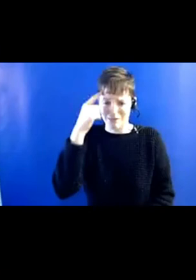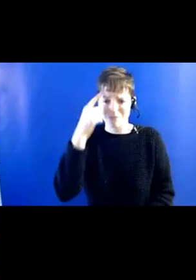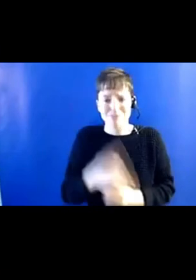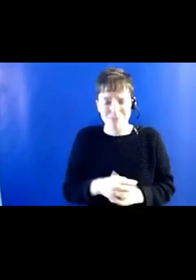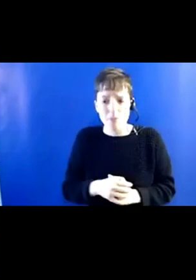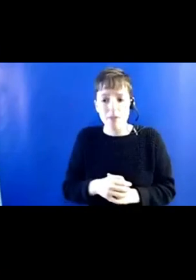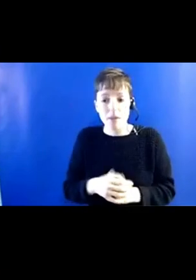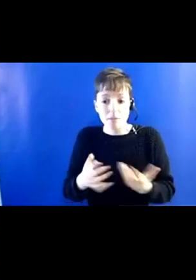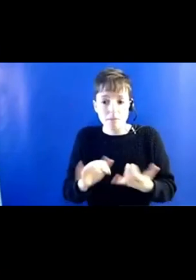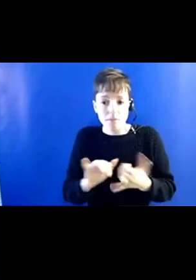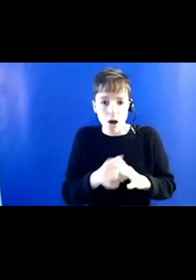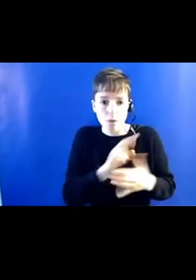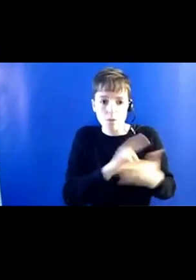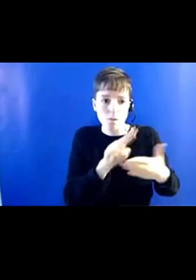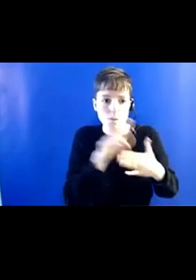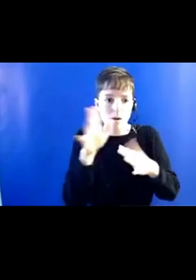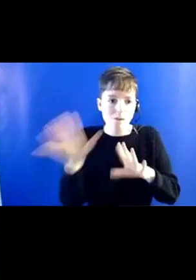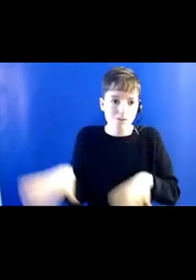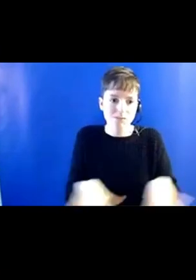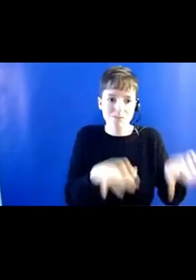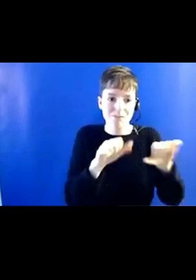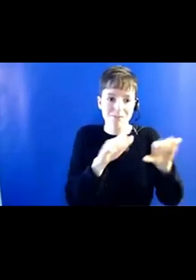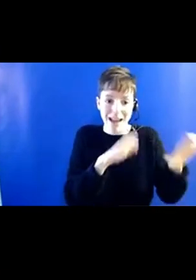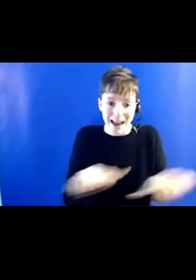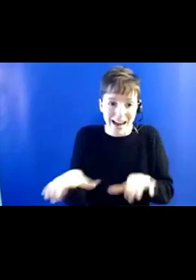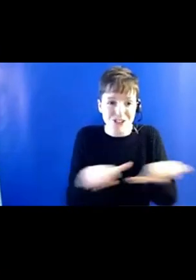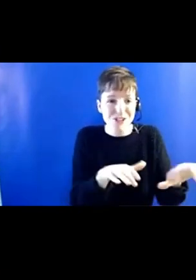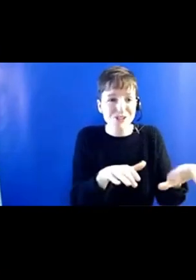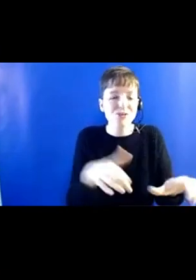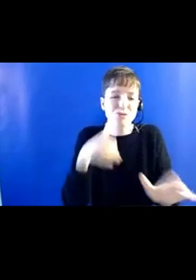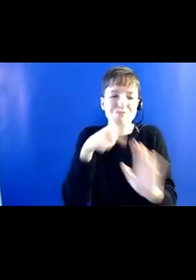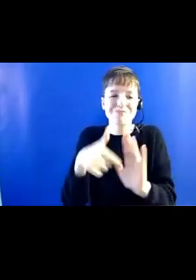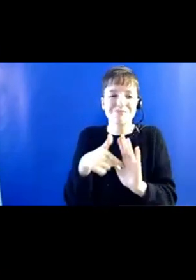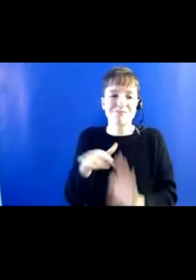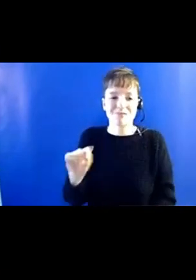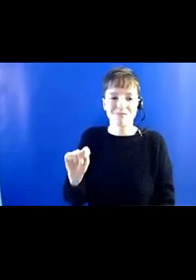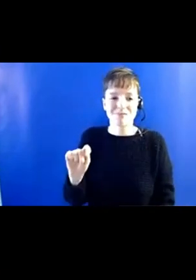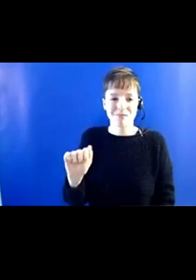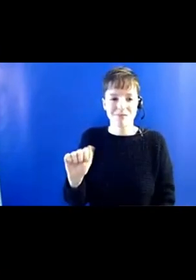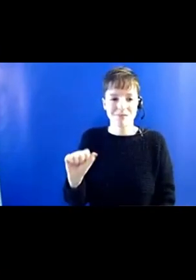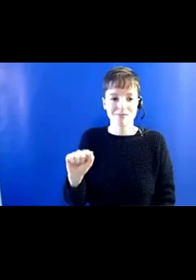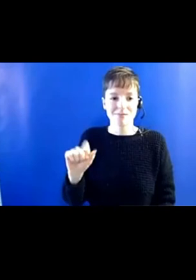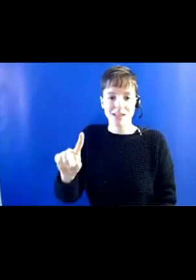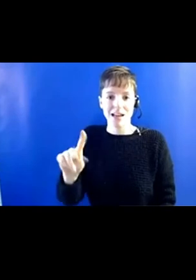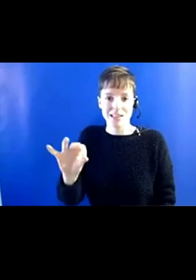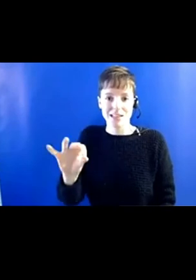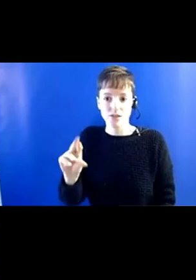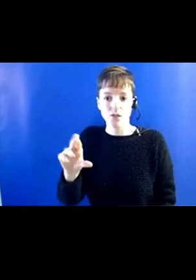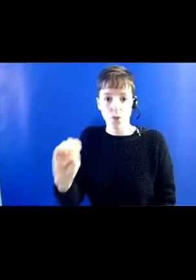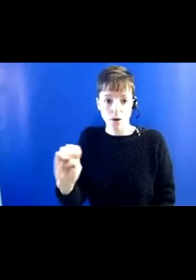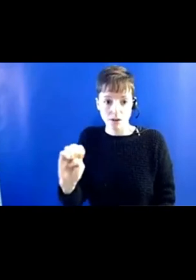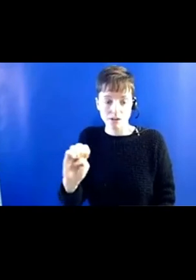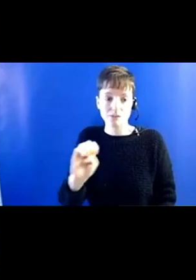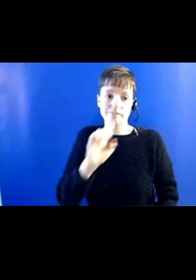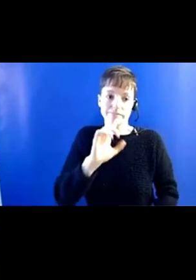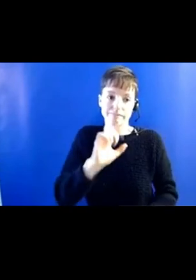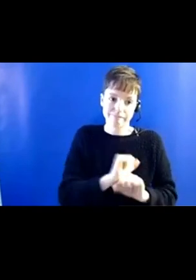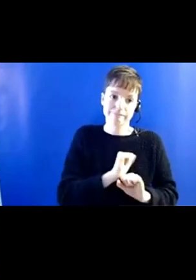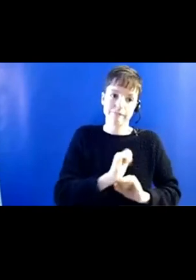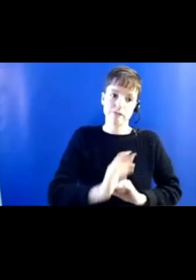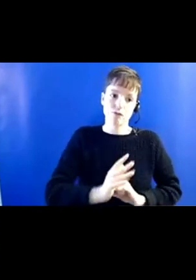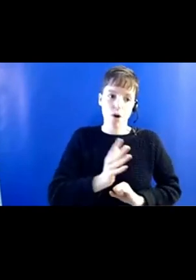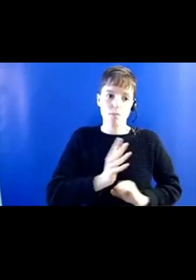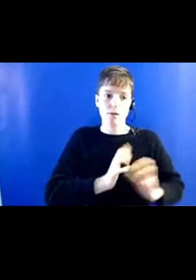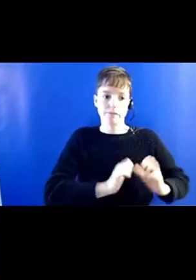think in order for the university to take action, we need to have a task force, you know, a properly